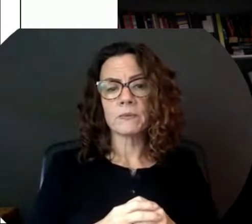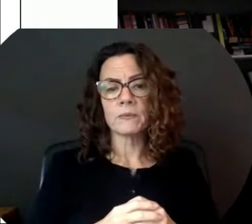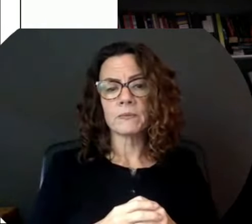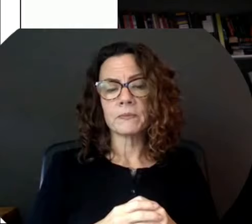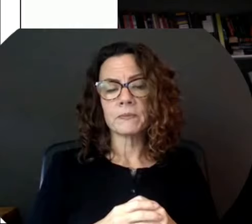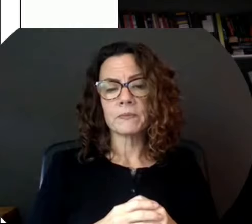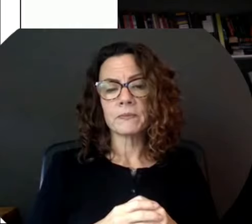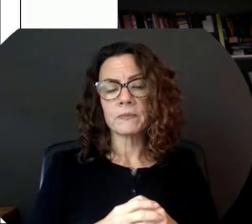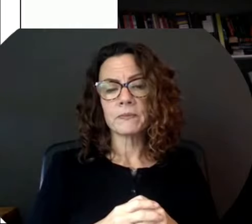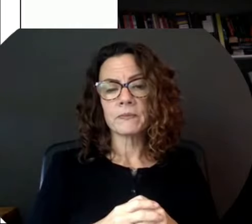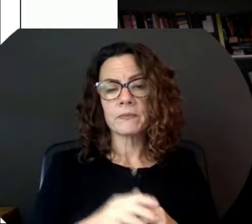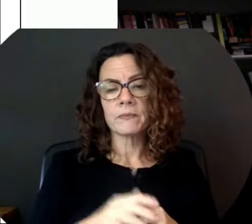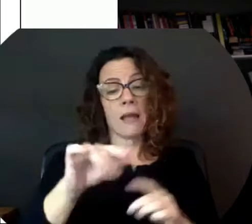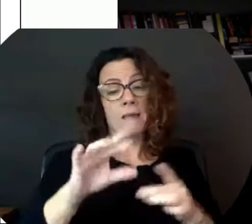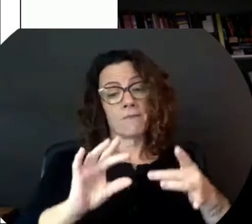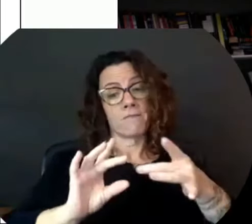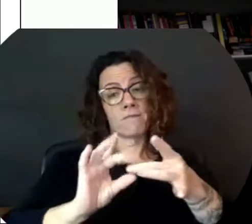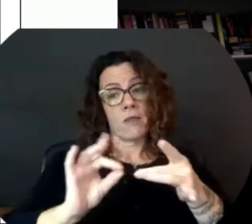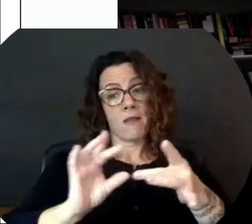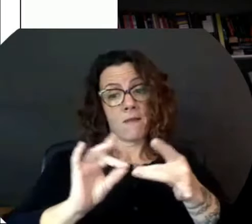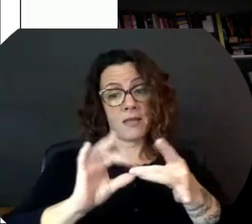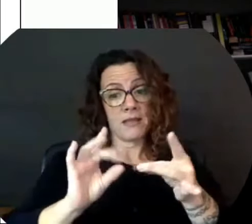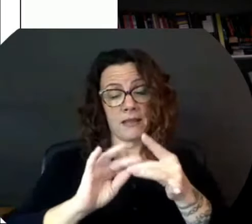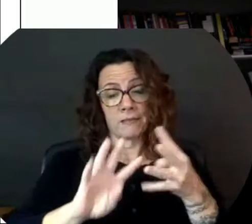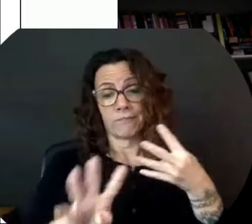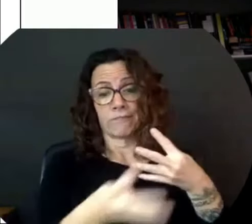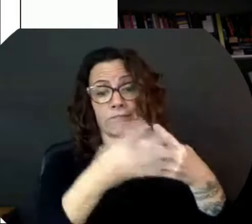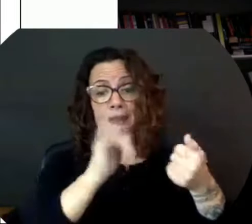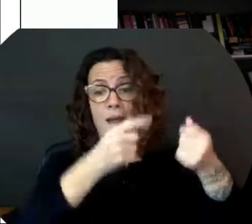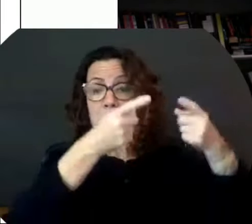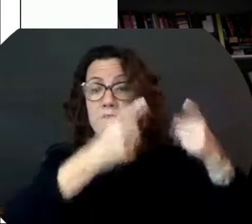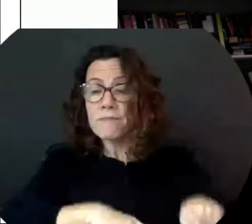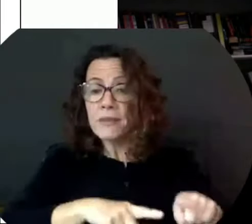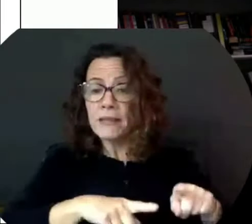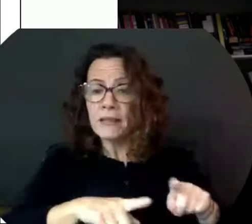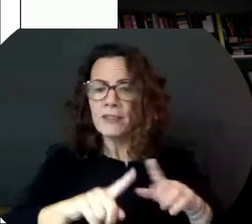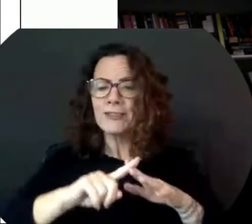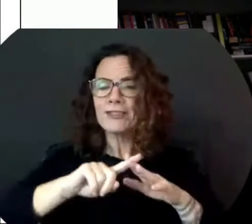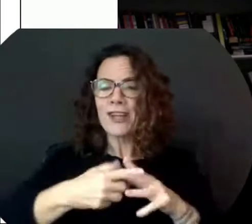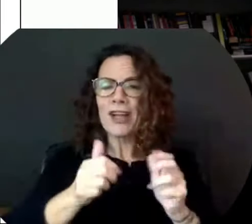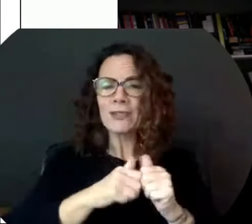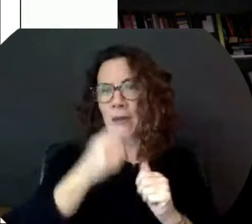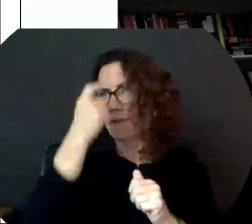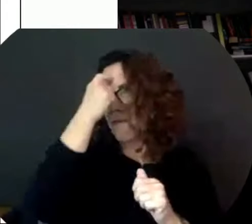happened, starting with the slave castle and the slave ship as a nexus,